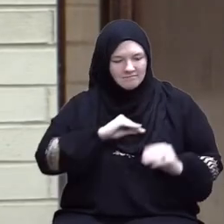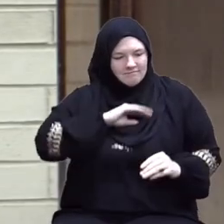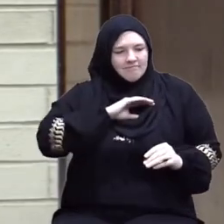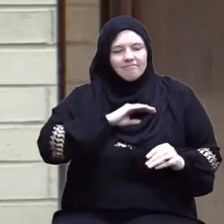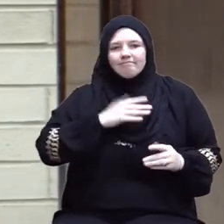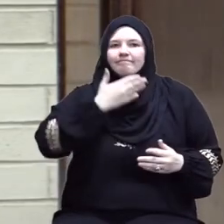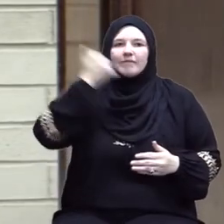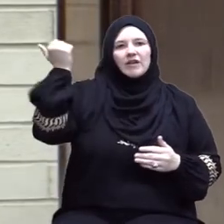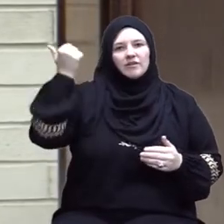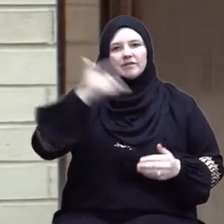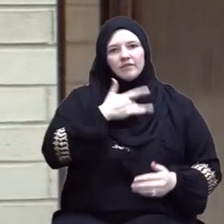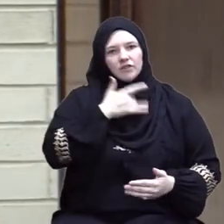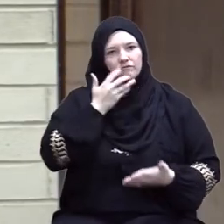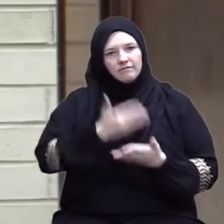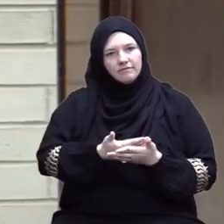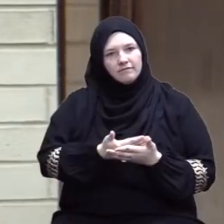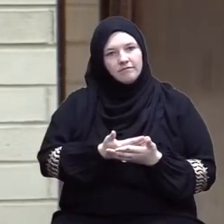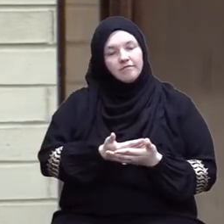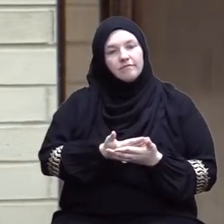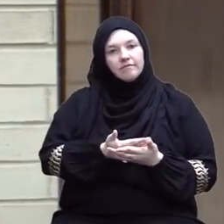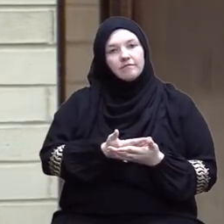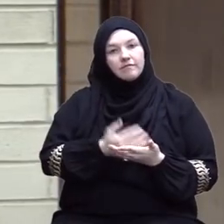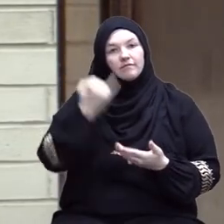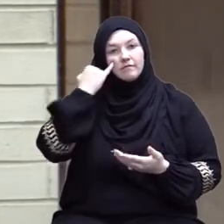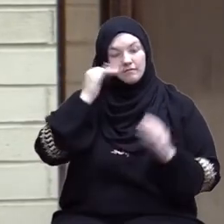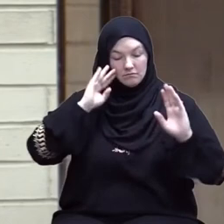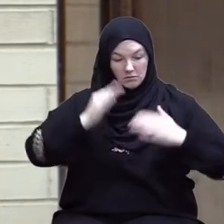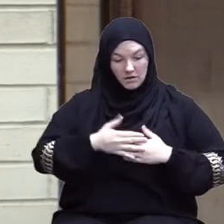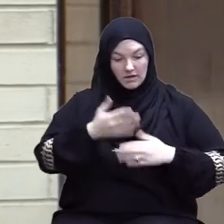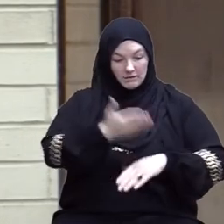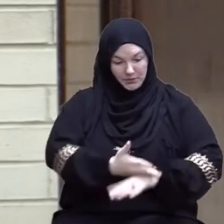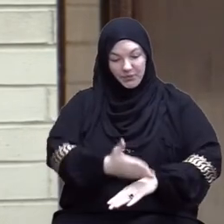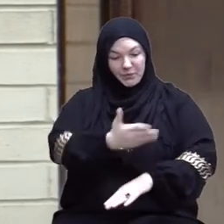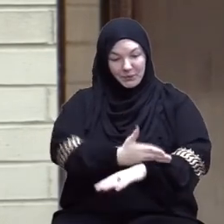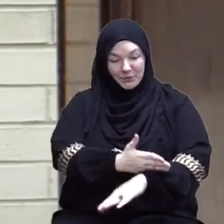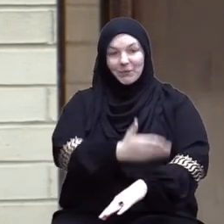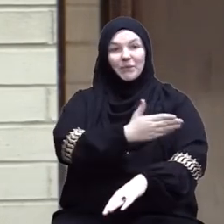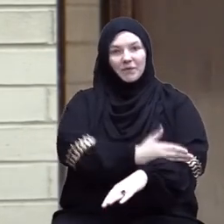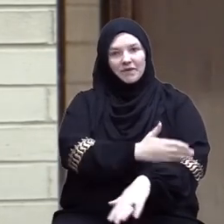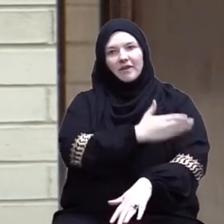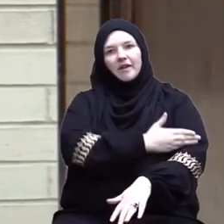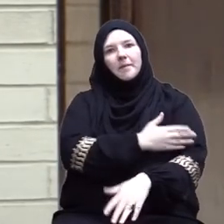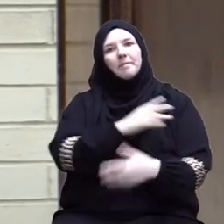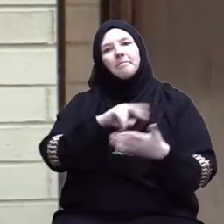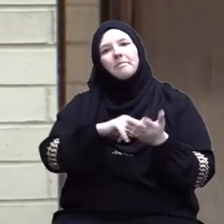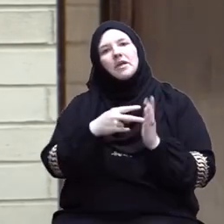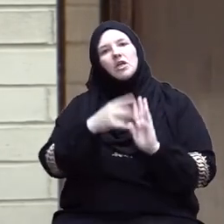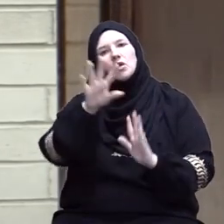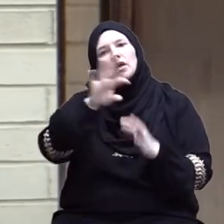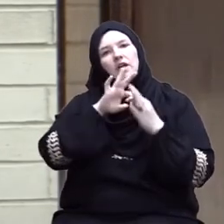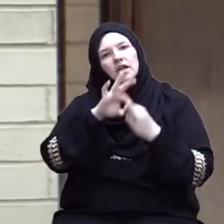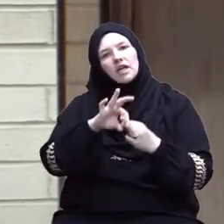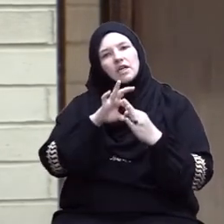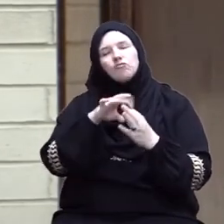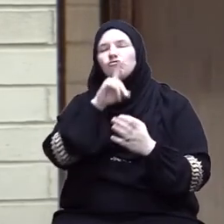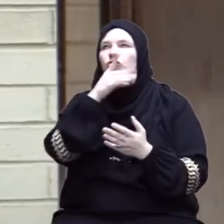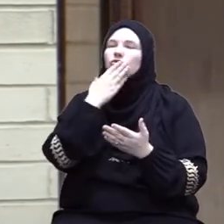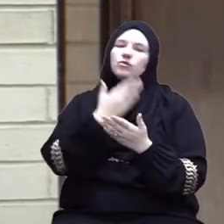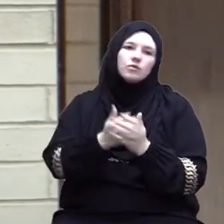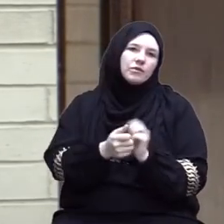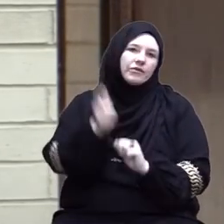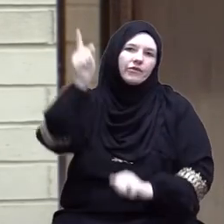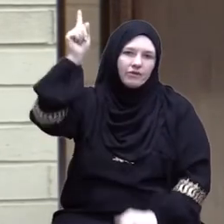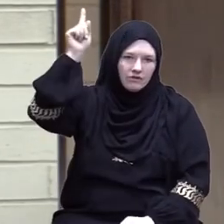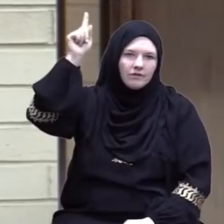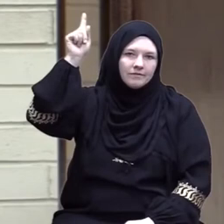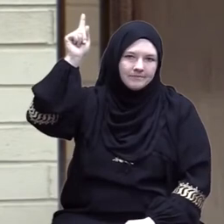prayer. So if prayer keeps improving you, that means your connection is really well with Allah